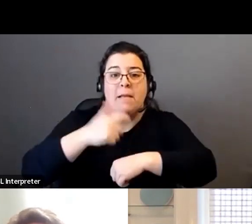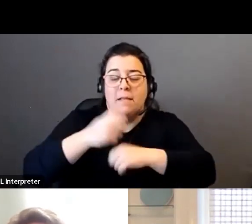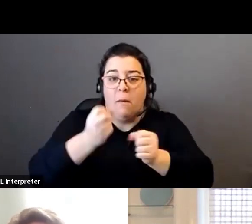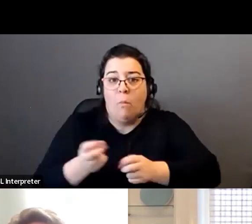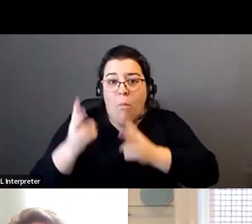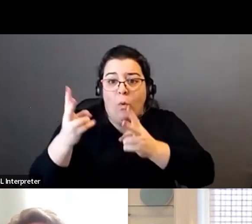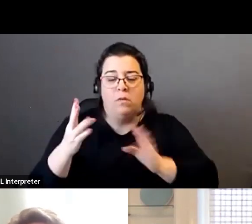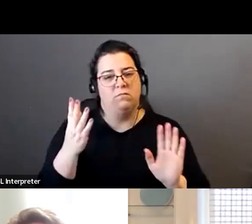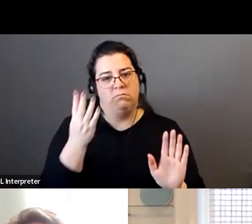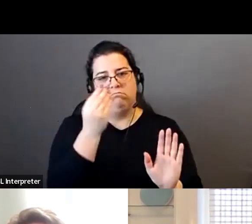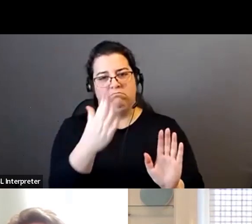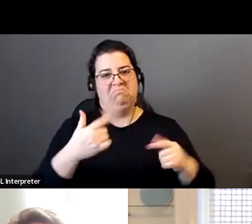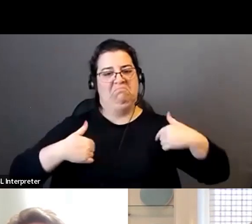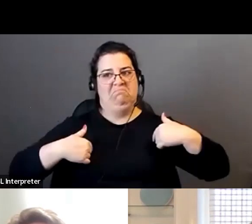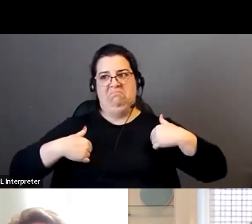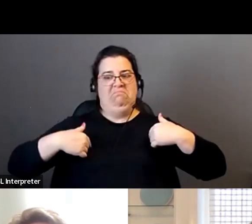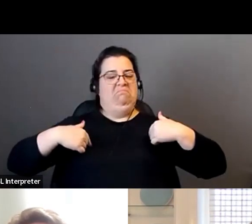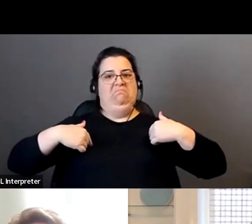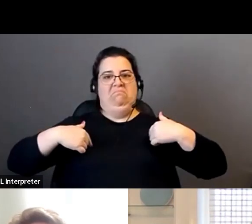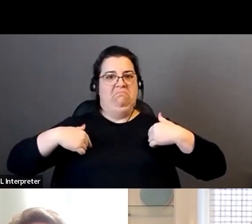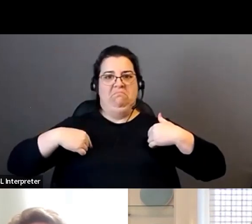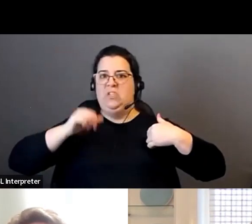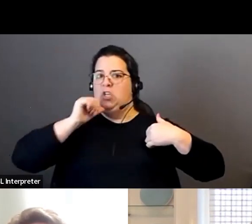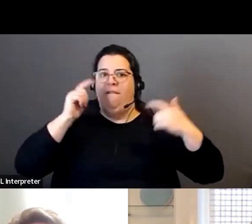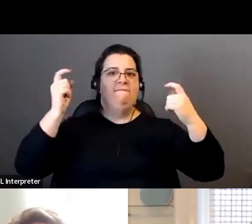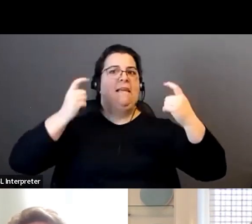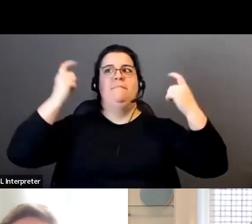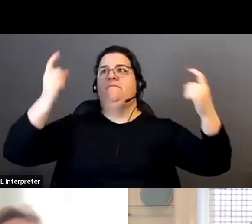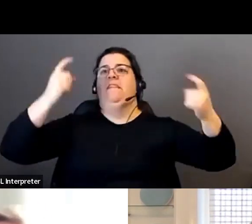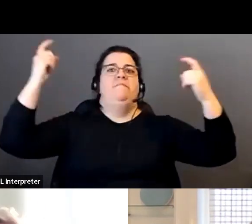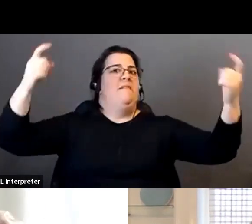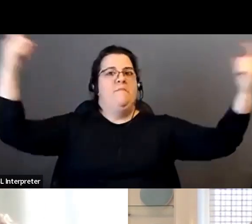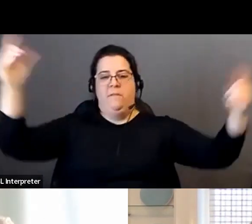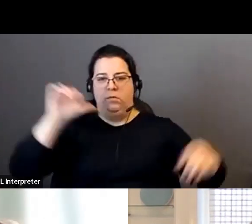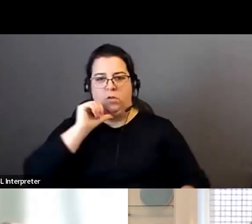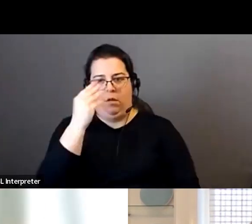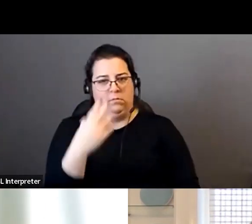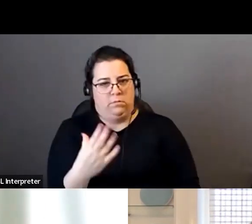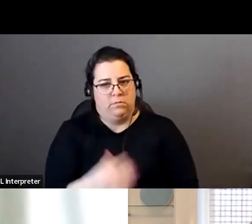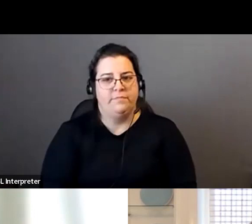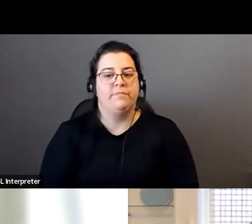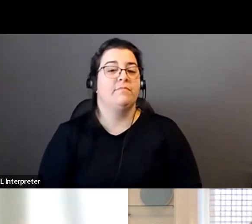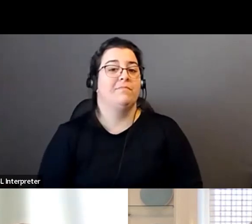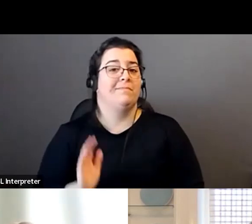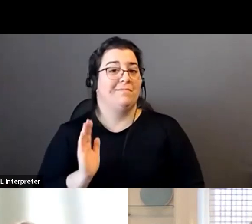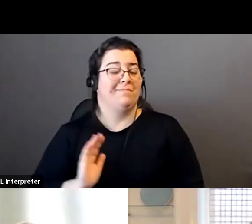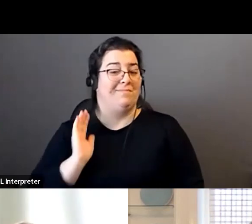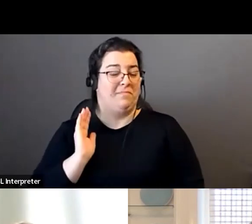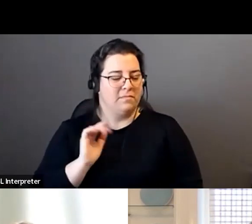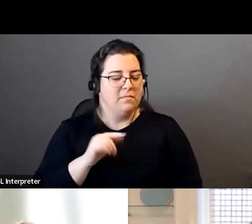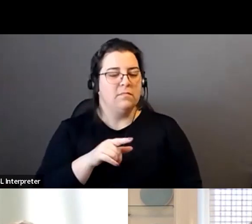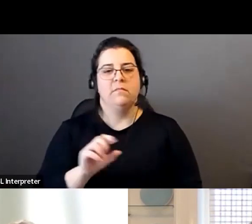fry because, again, real life story. I interviewed a potential intern who goes to Sheridan